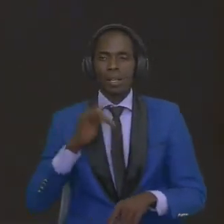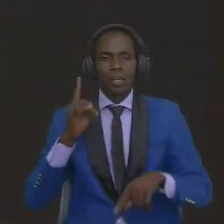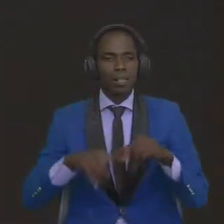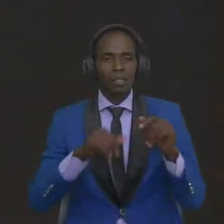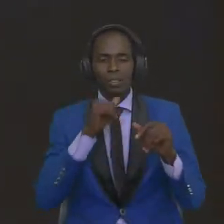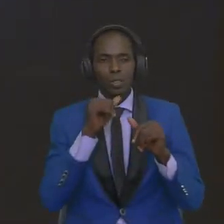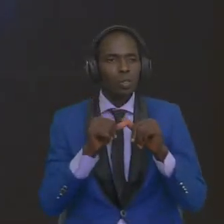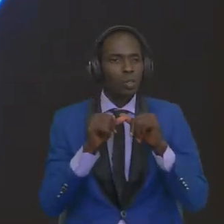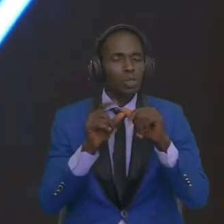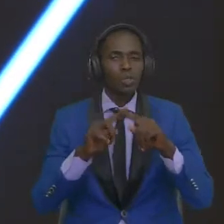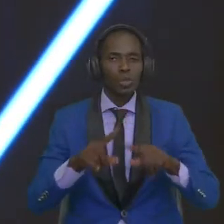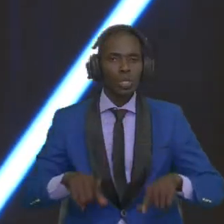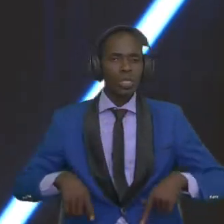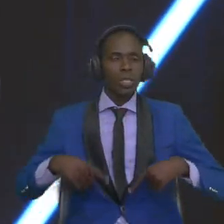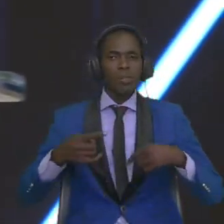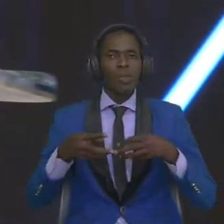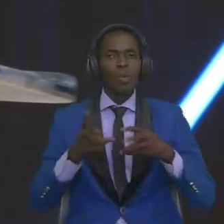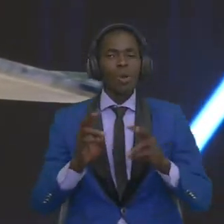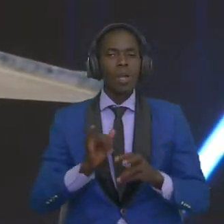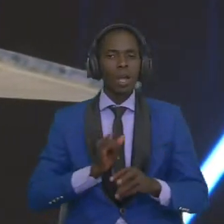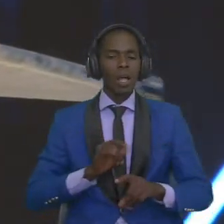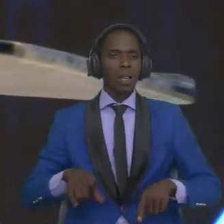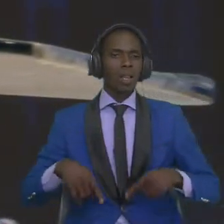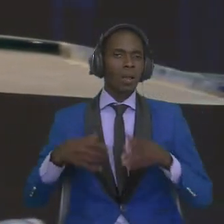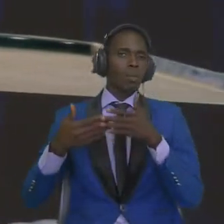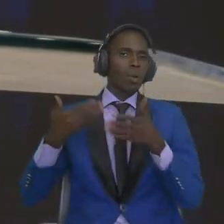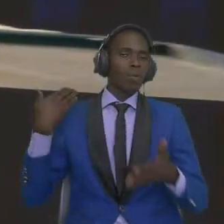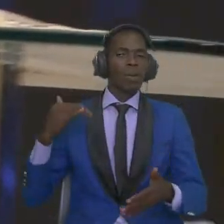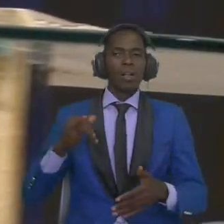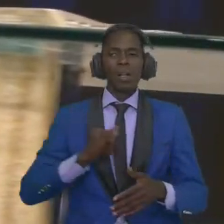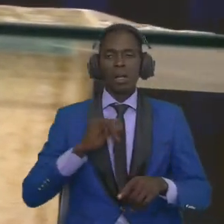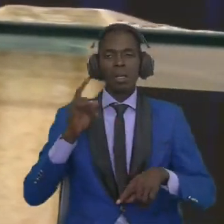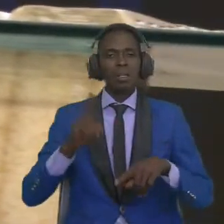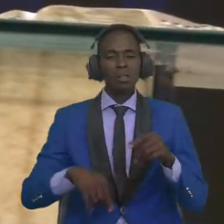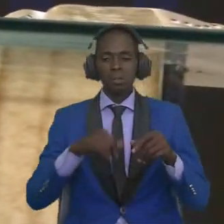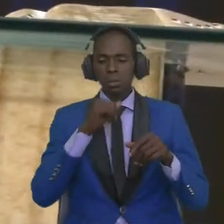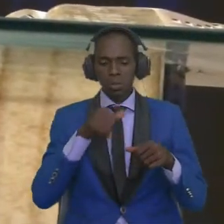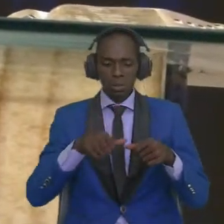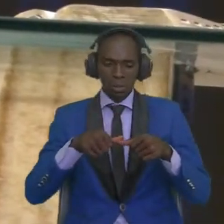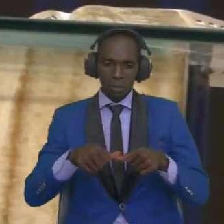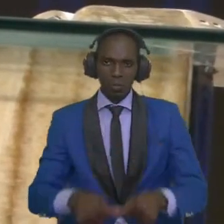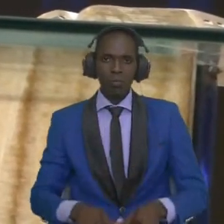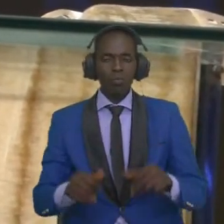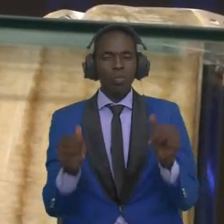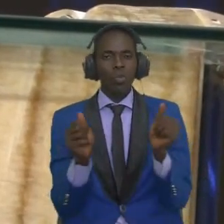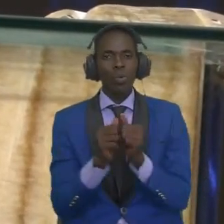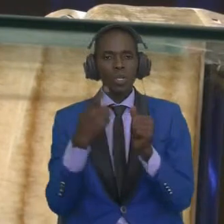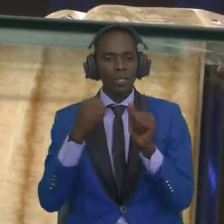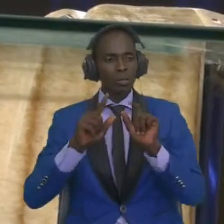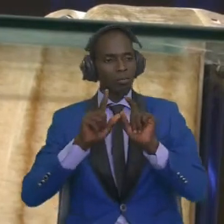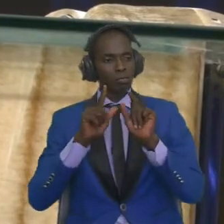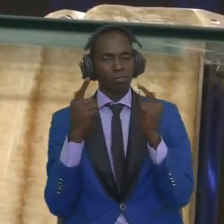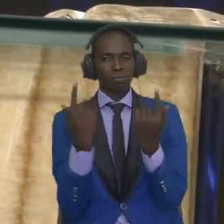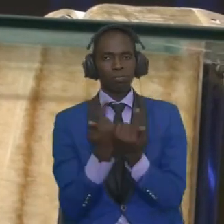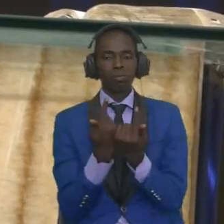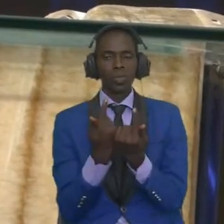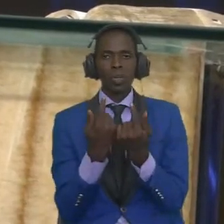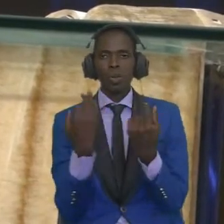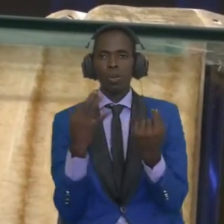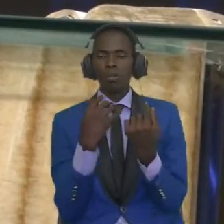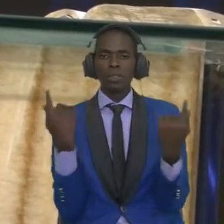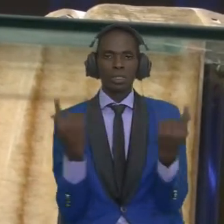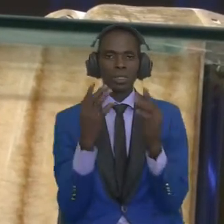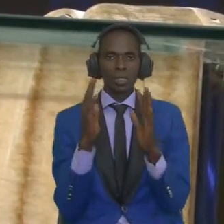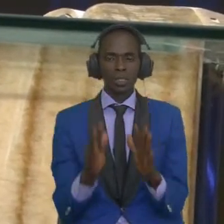to live the way I used to live. And I cannot remain with the gang or the